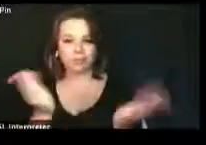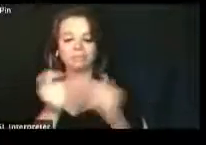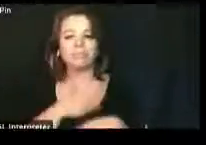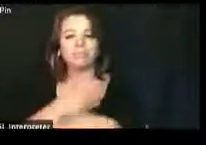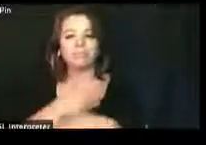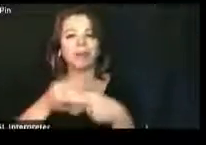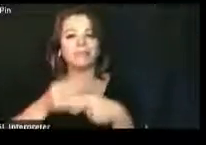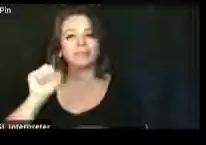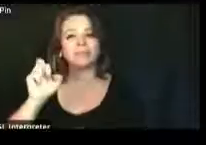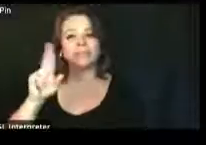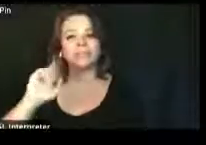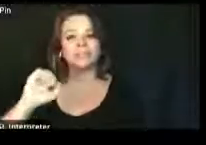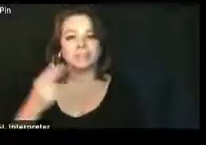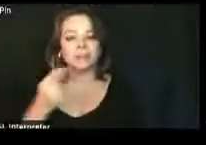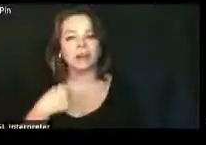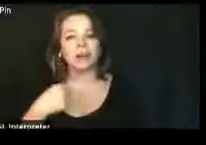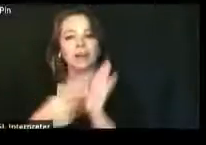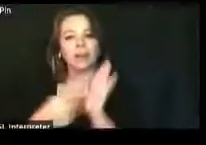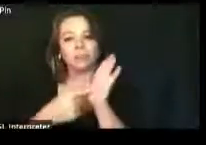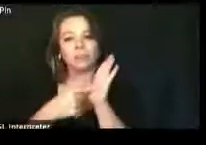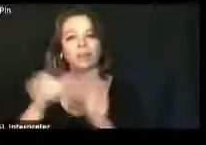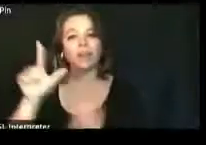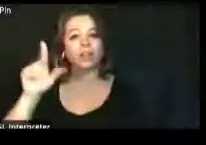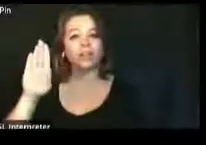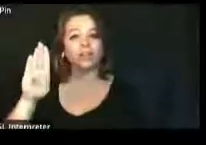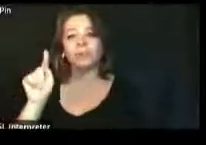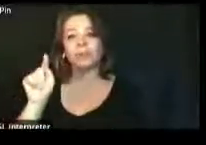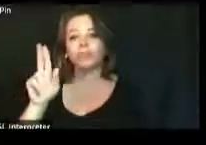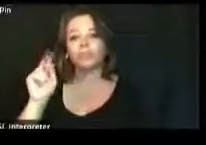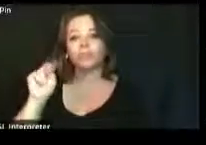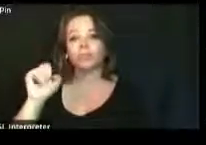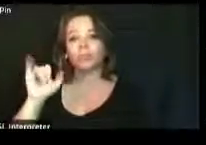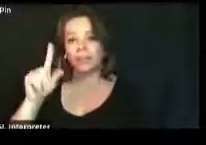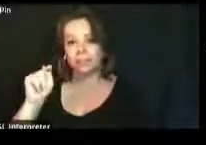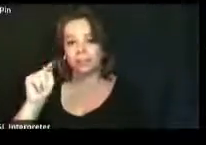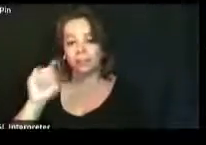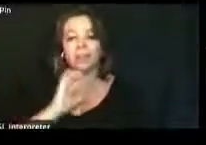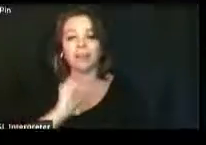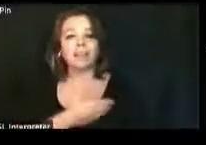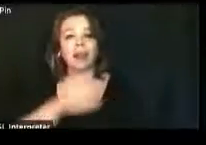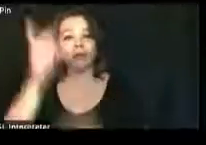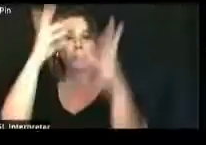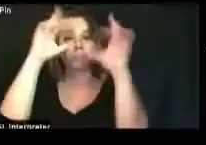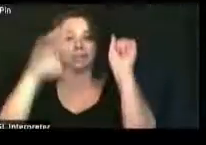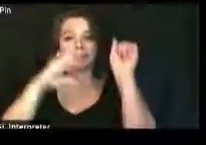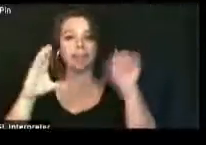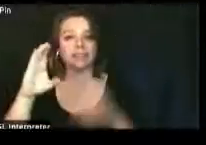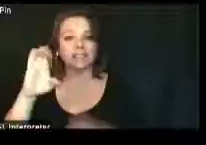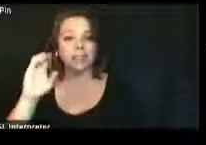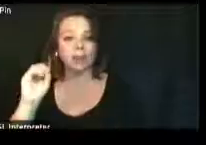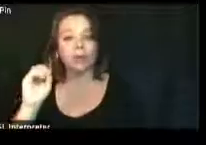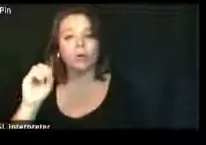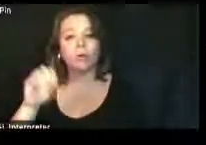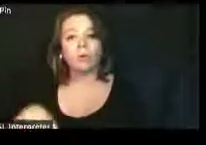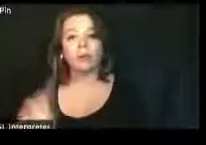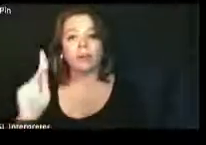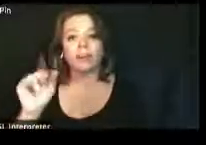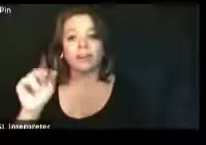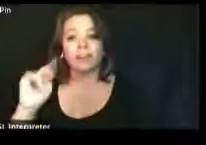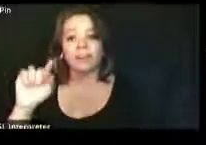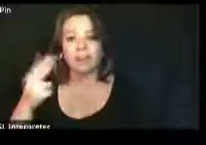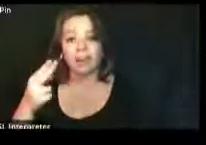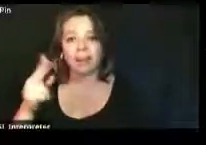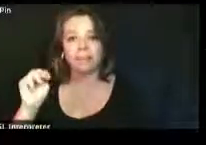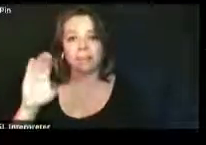I'm speaking on behalf of Long Beach Transit and our president and CEO, Kenneth McDonald. LBT is here in support of the city of